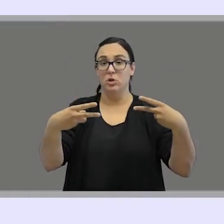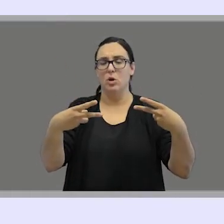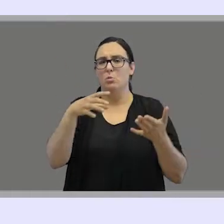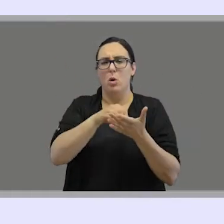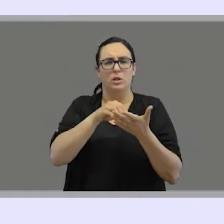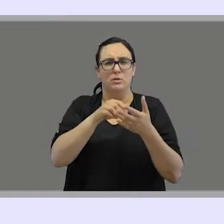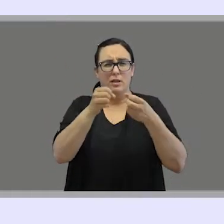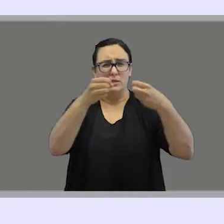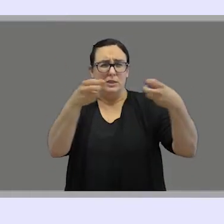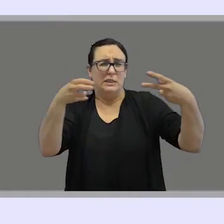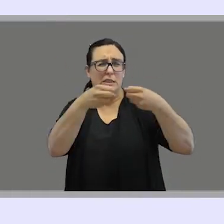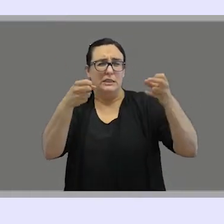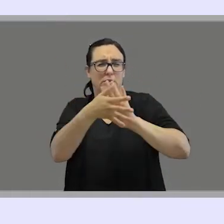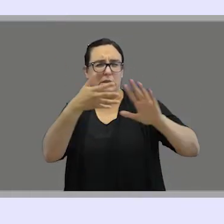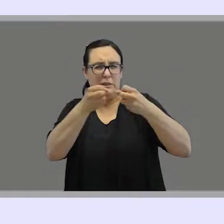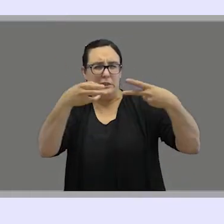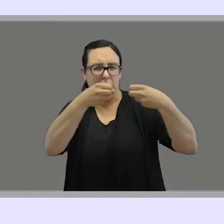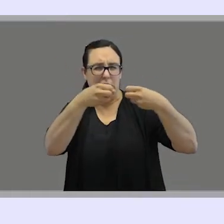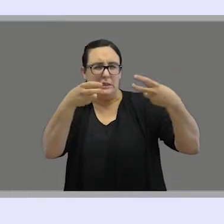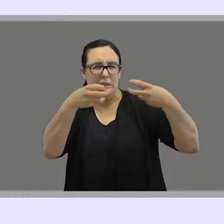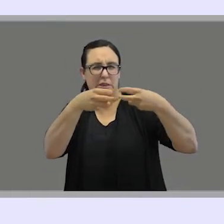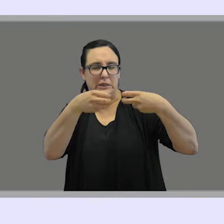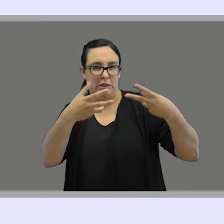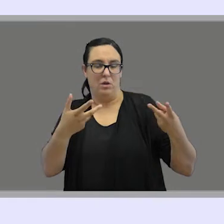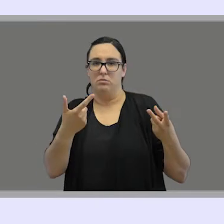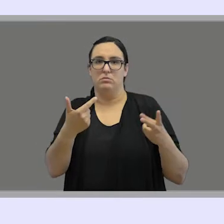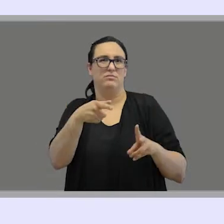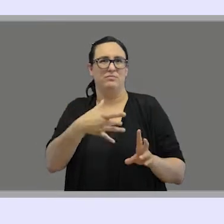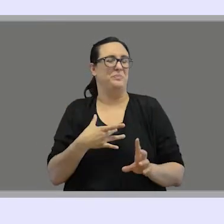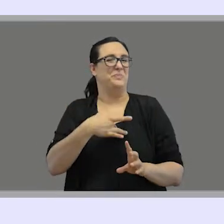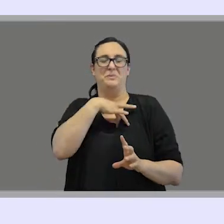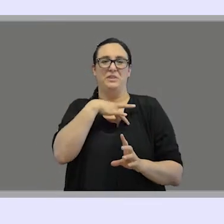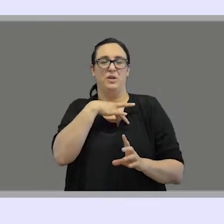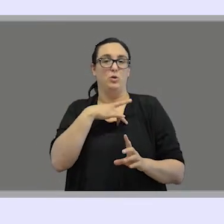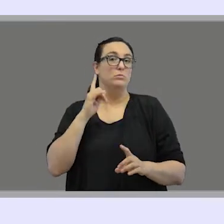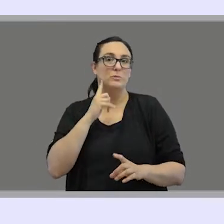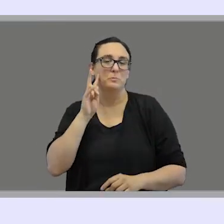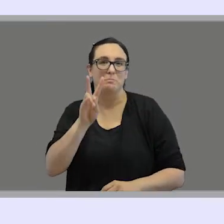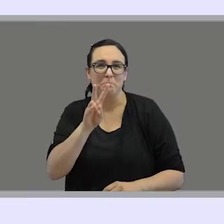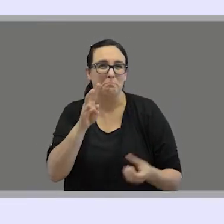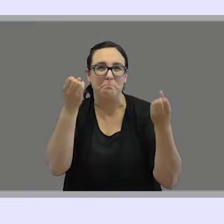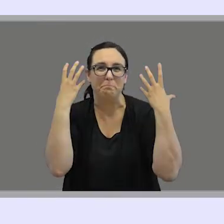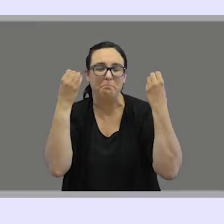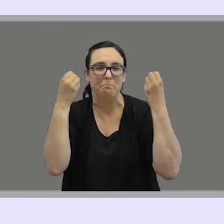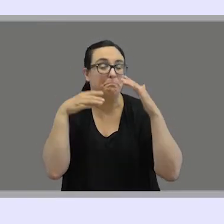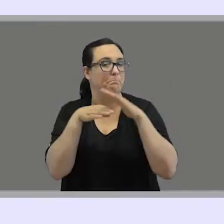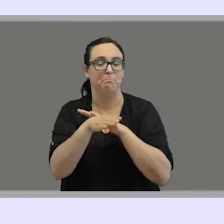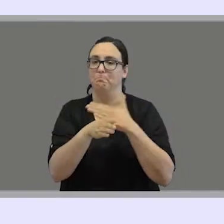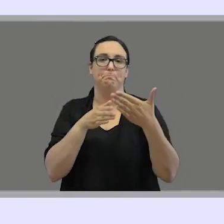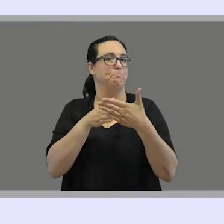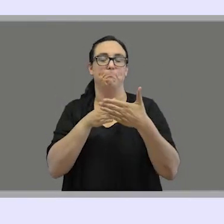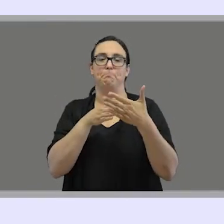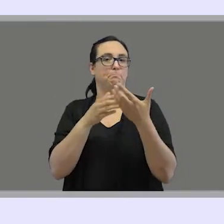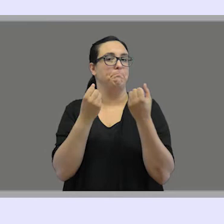has a speed rate that is too fast for the deaf people to access the information